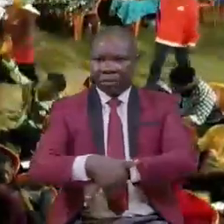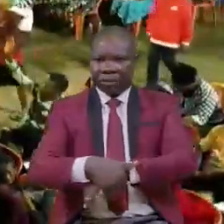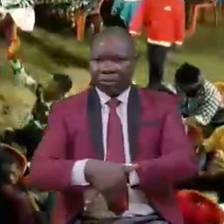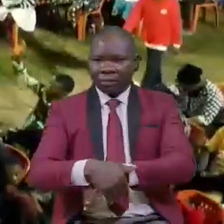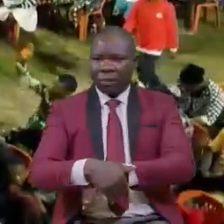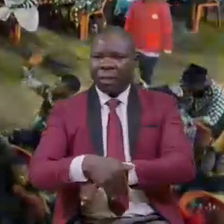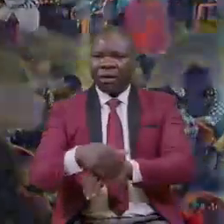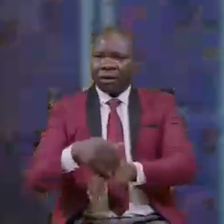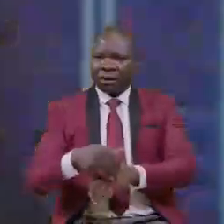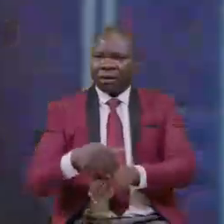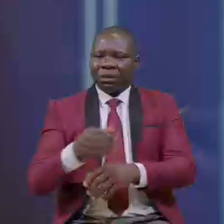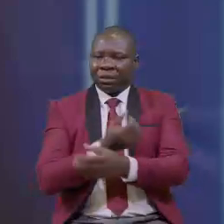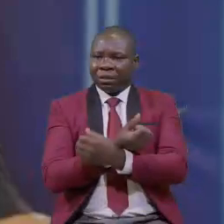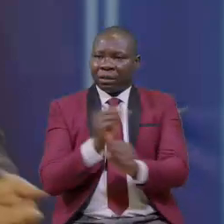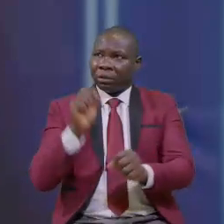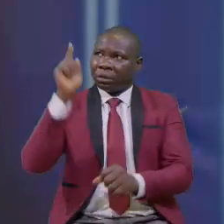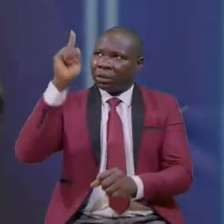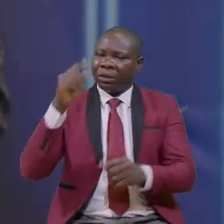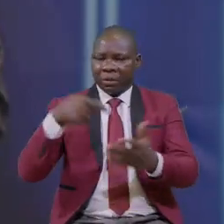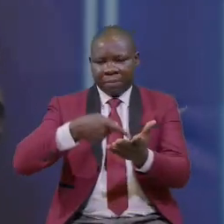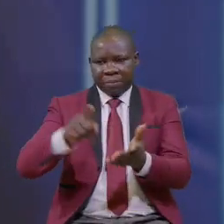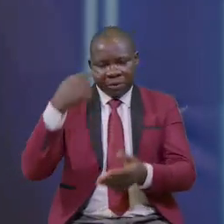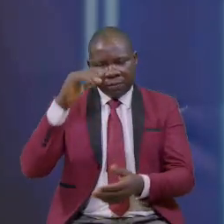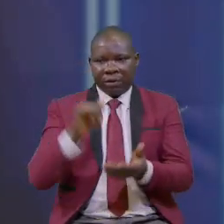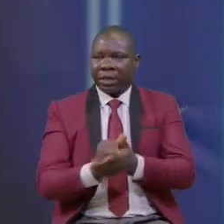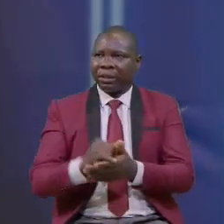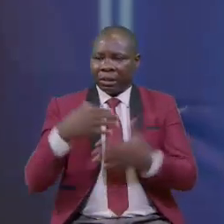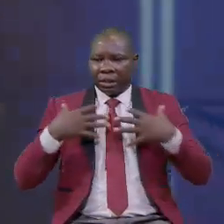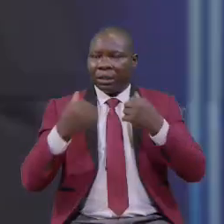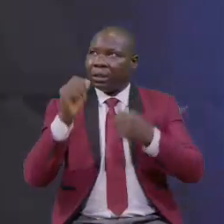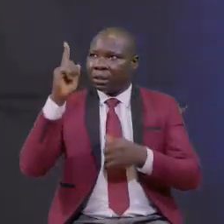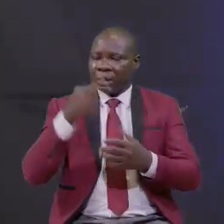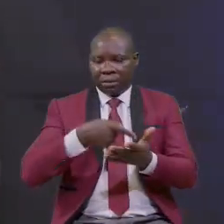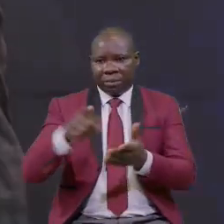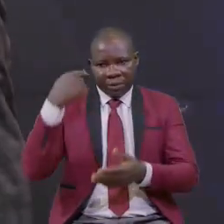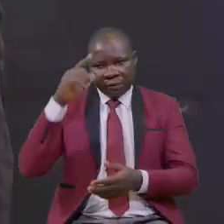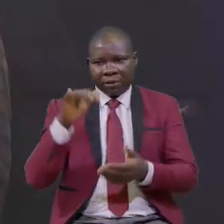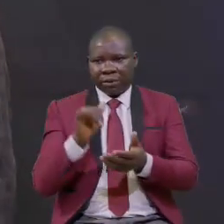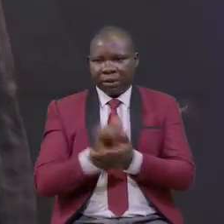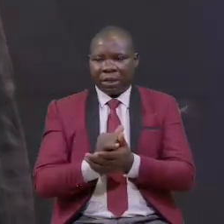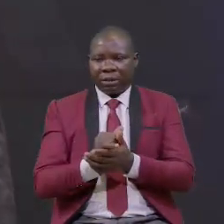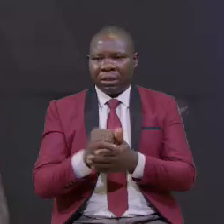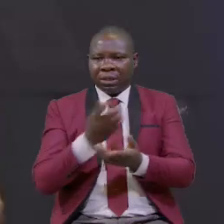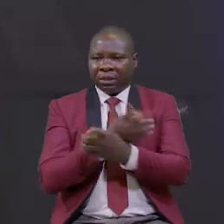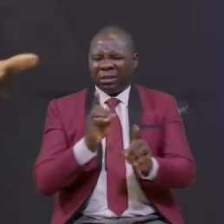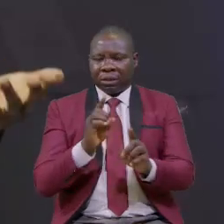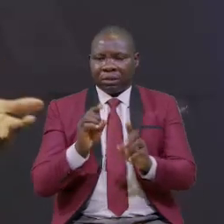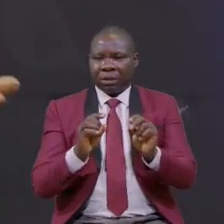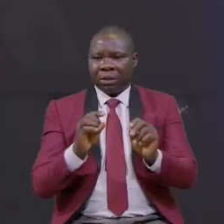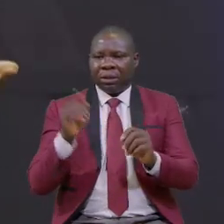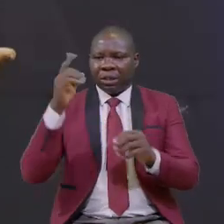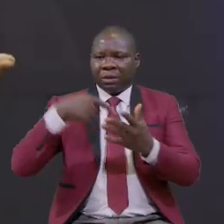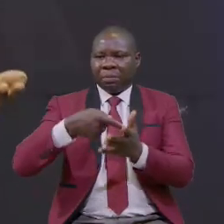Salvation, he paid for that. Healing, he paid for that. Deliverance, he paid for that. And all